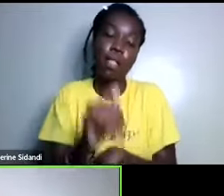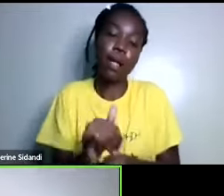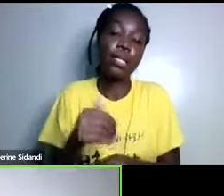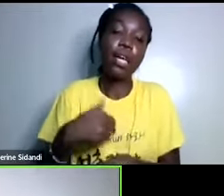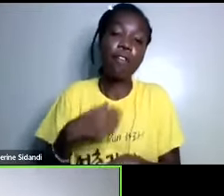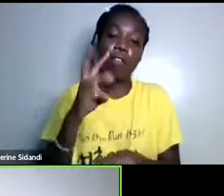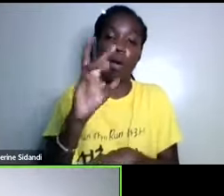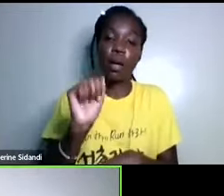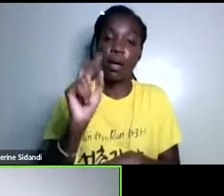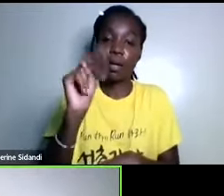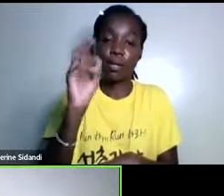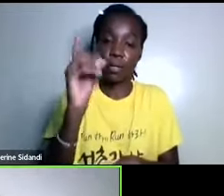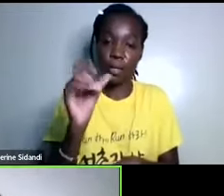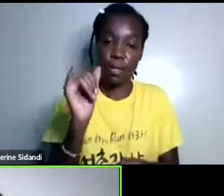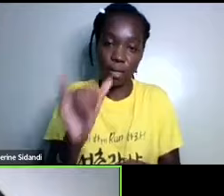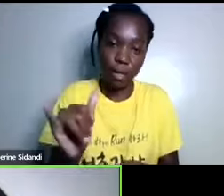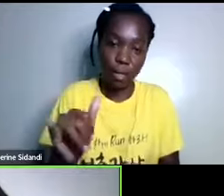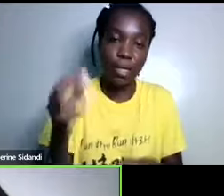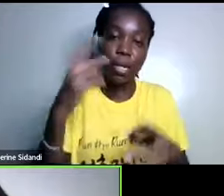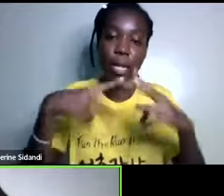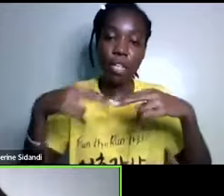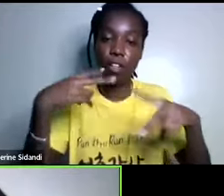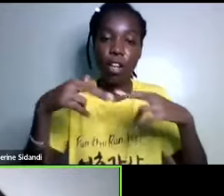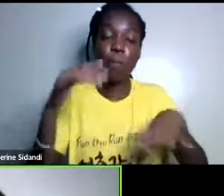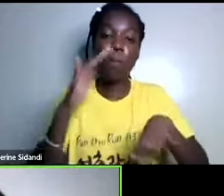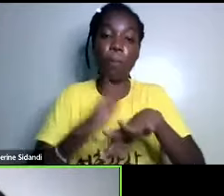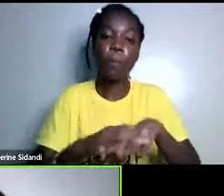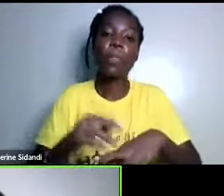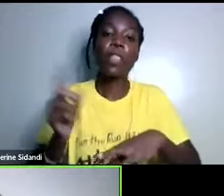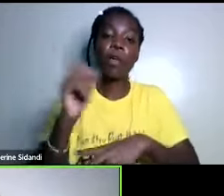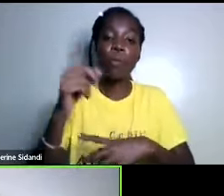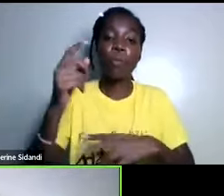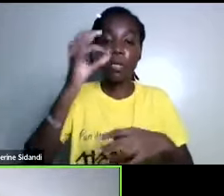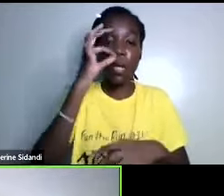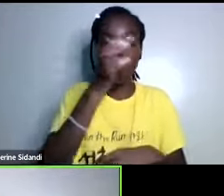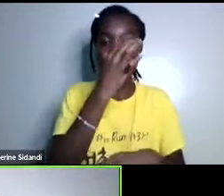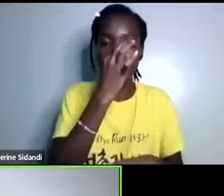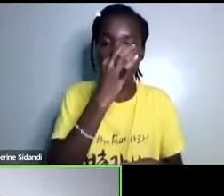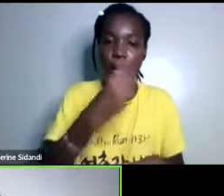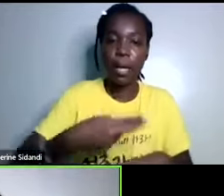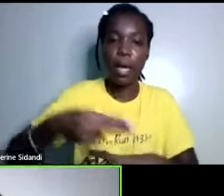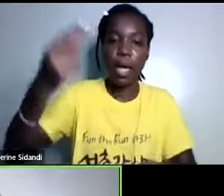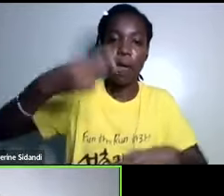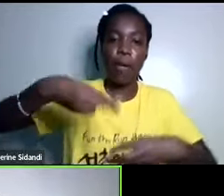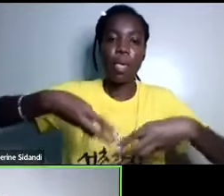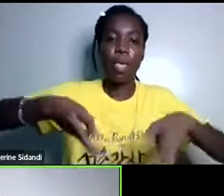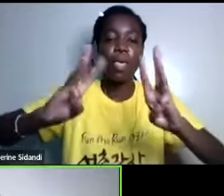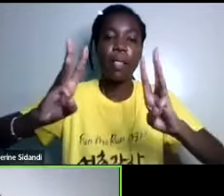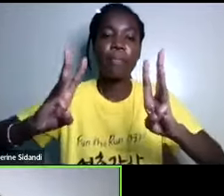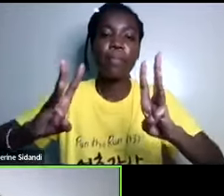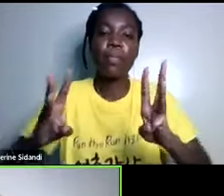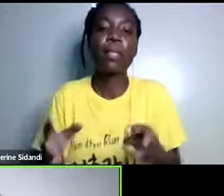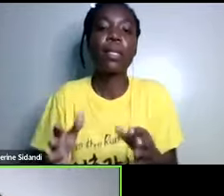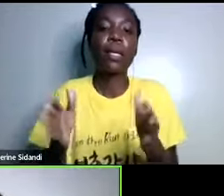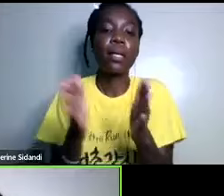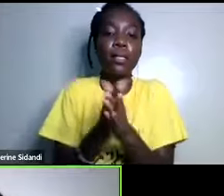a restaurant on Nairobi Nanyuki Highway at Ola Kambiti. At Kambiti, there's a new Ola and there's